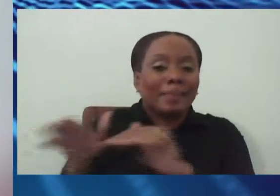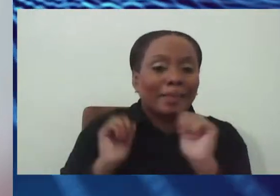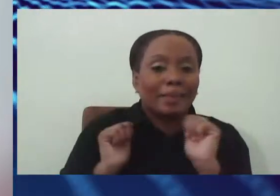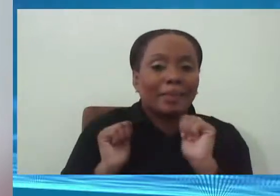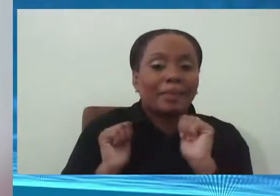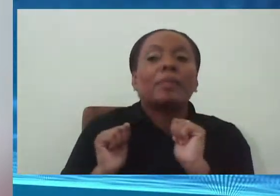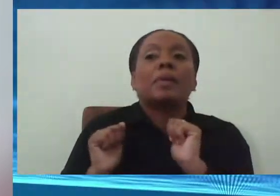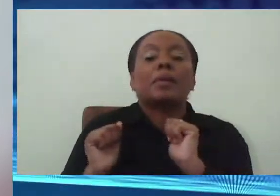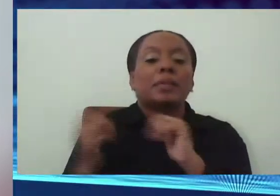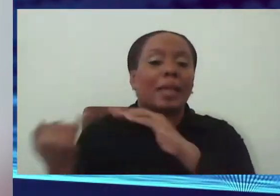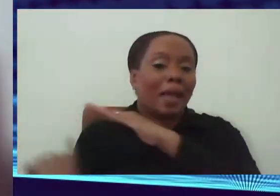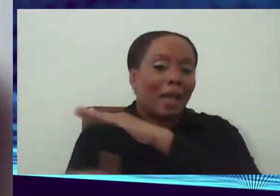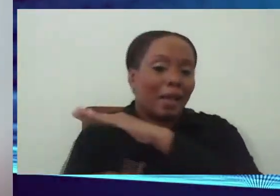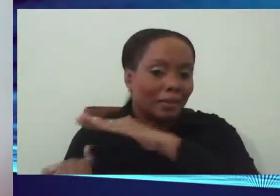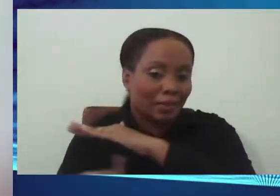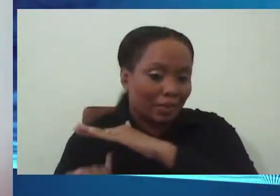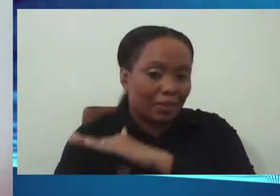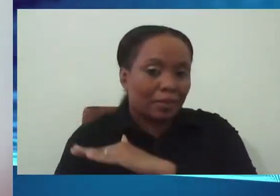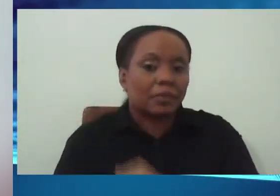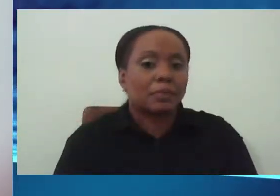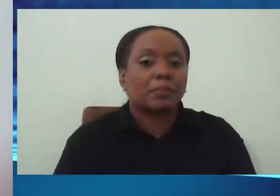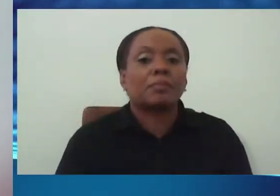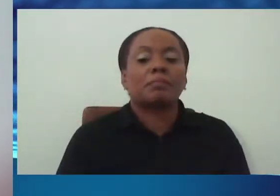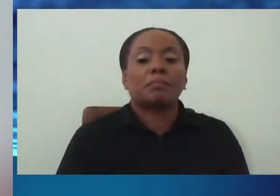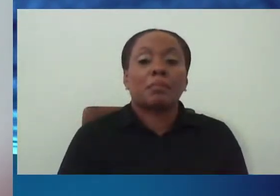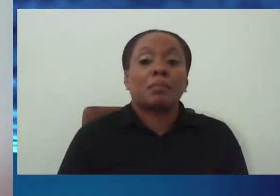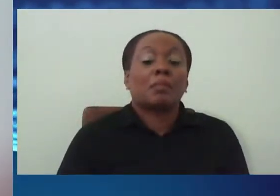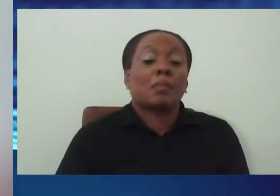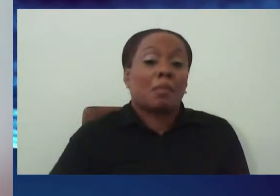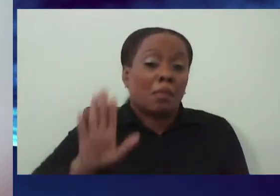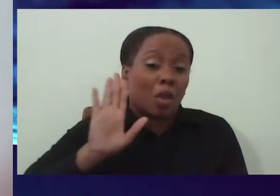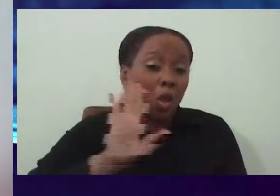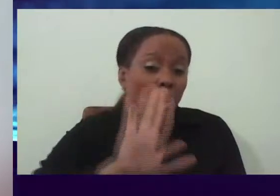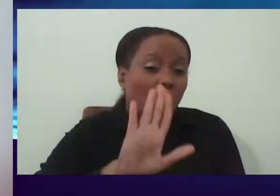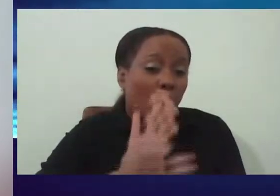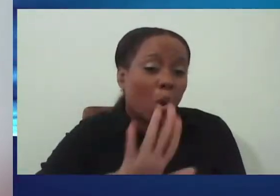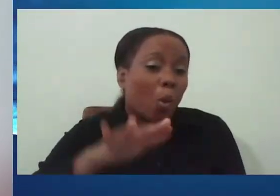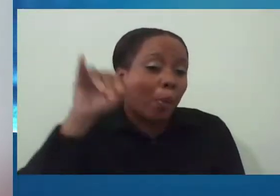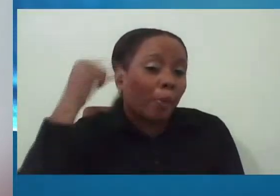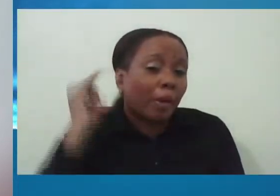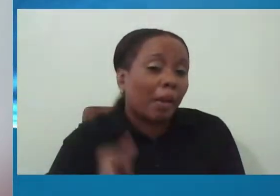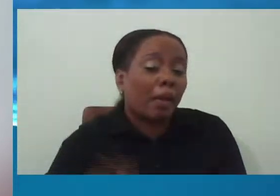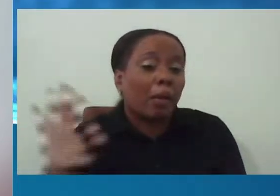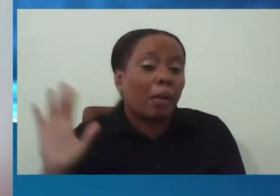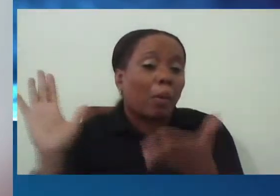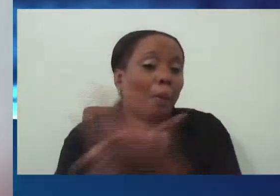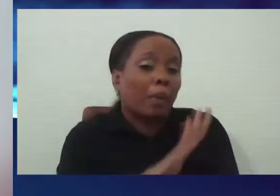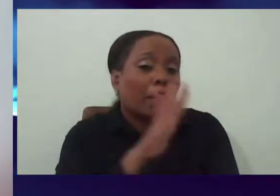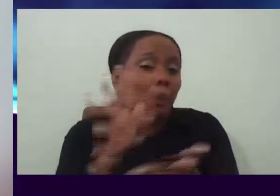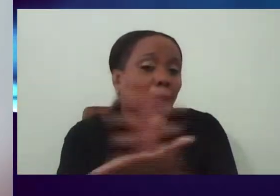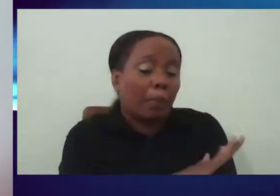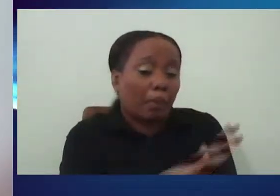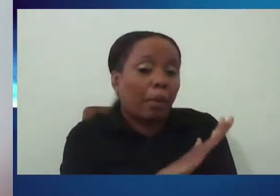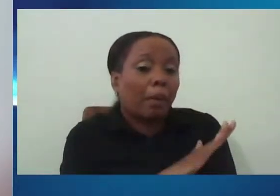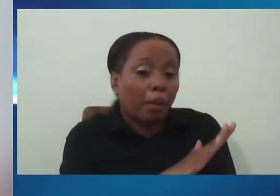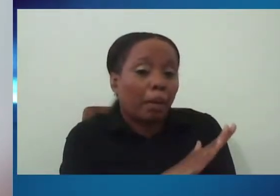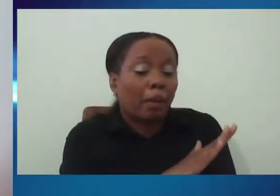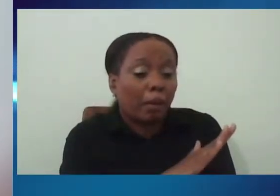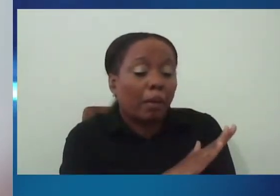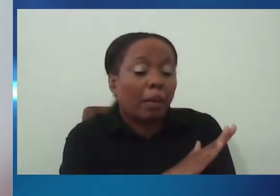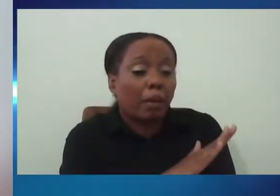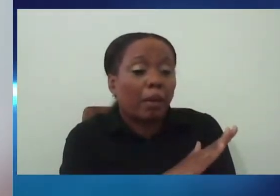The yellow paper, I say in inverted commas, is the